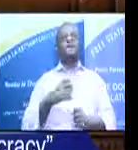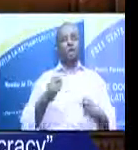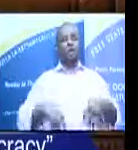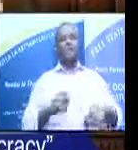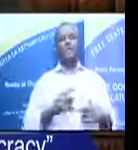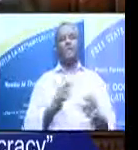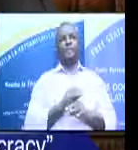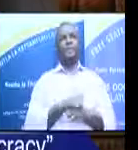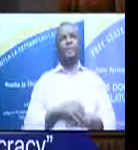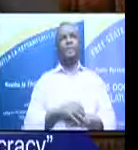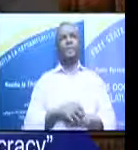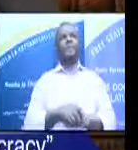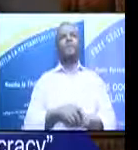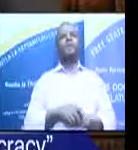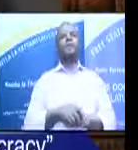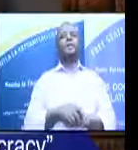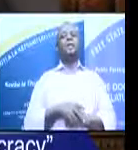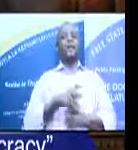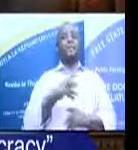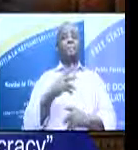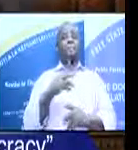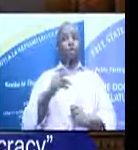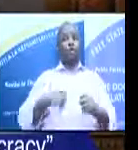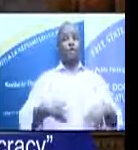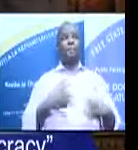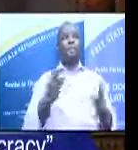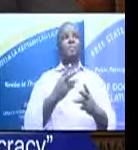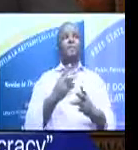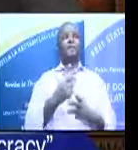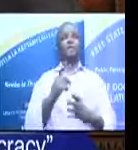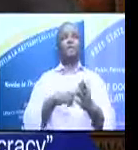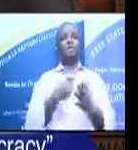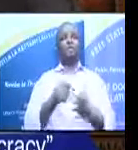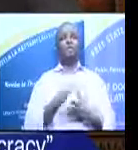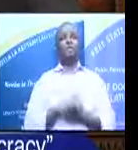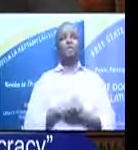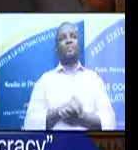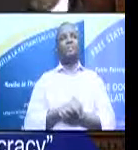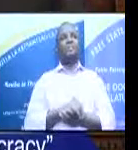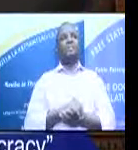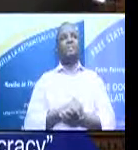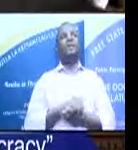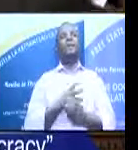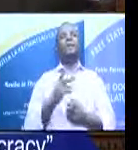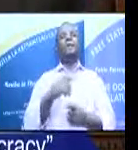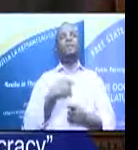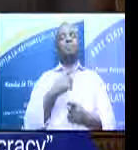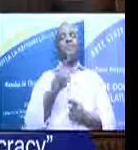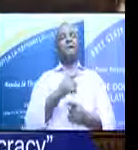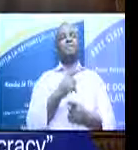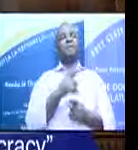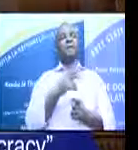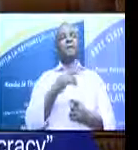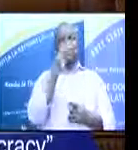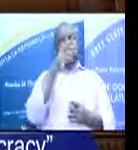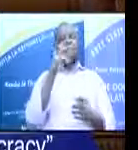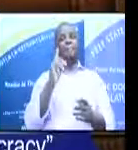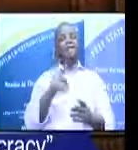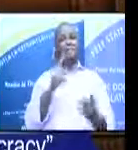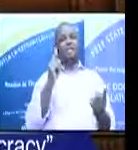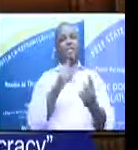corruption. People who are corrupt are wrong, and the law enforcement, and they must meet the